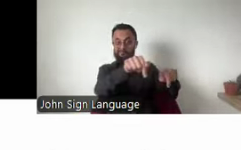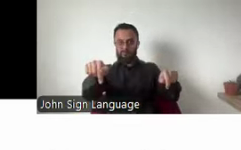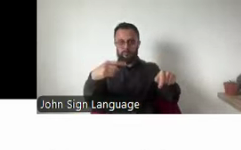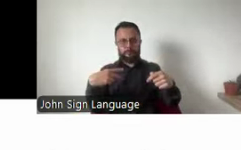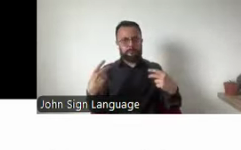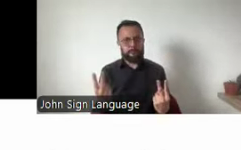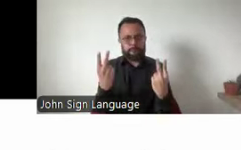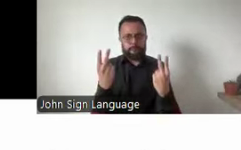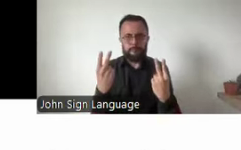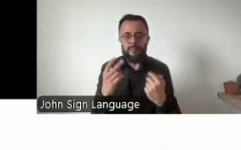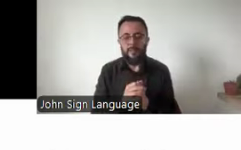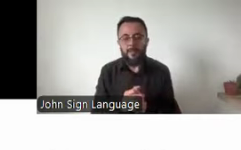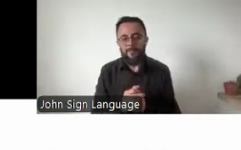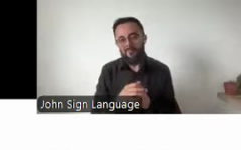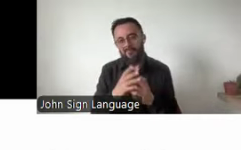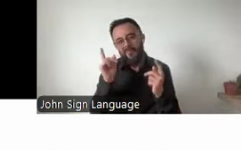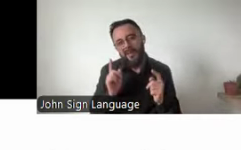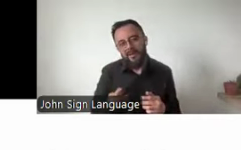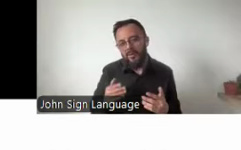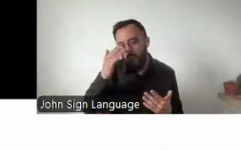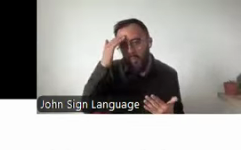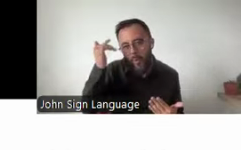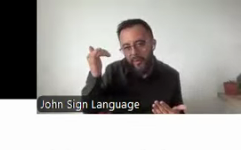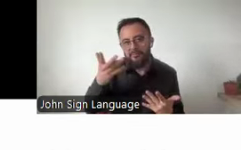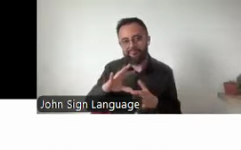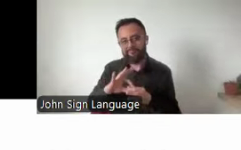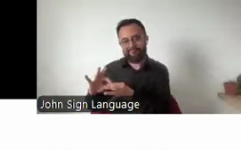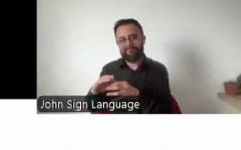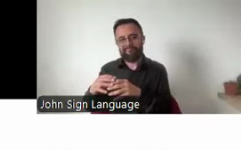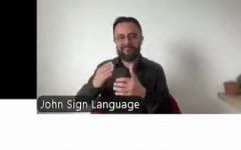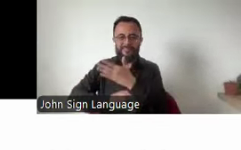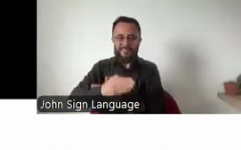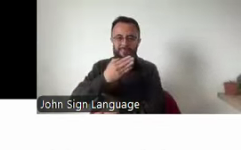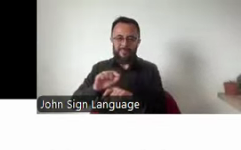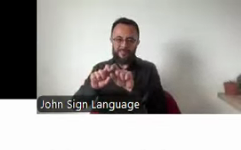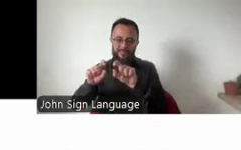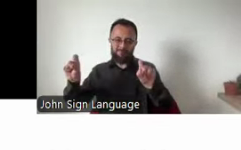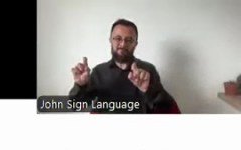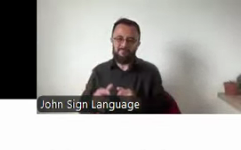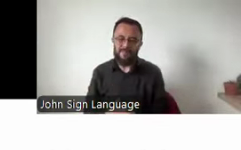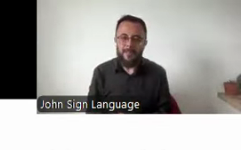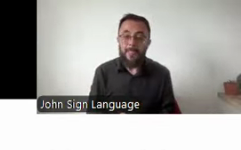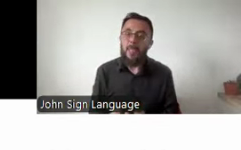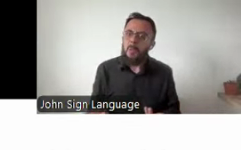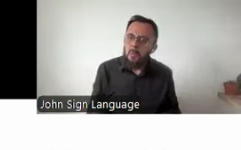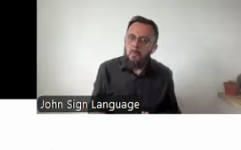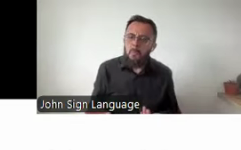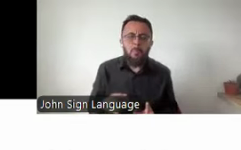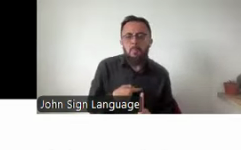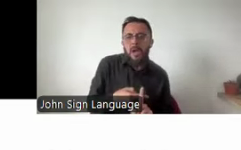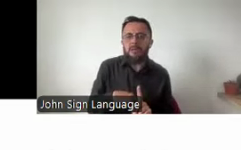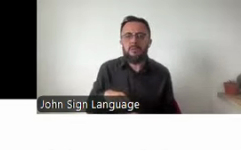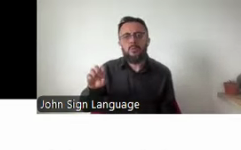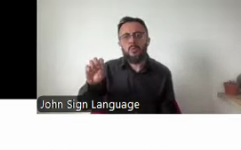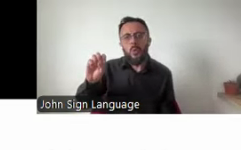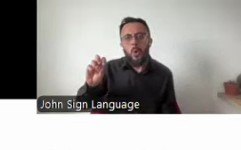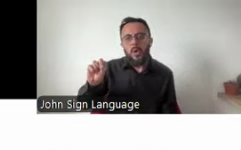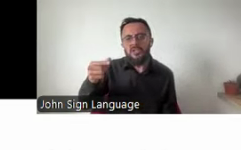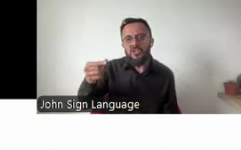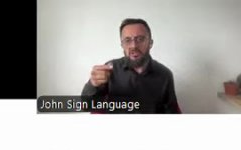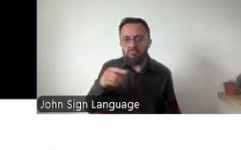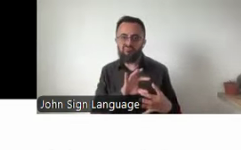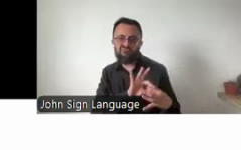other stakeholders, including civil society partners, organizations of persons with disabilities,